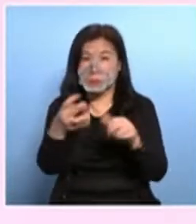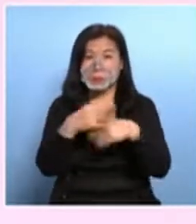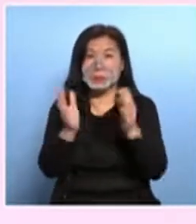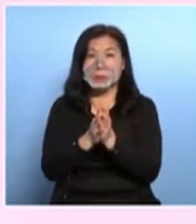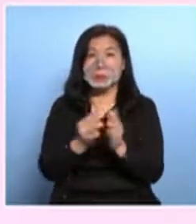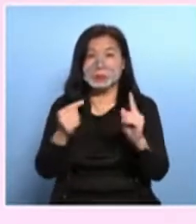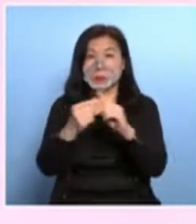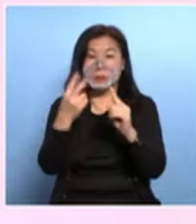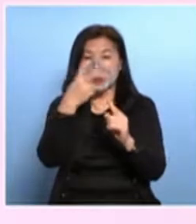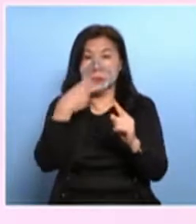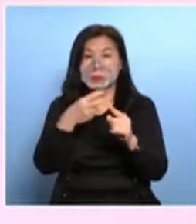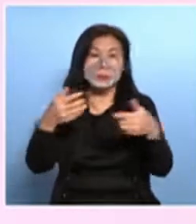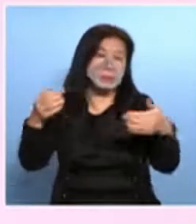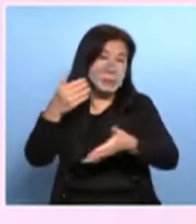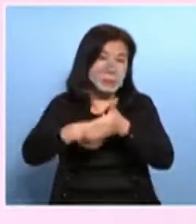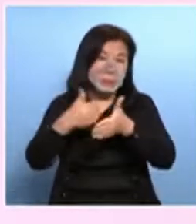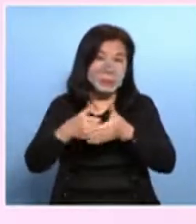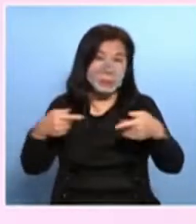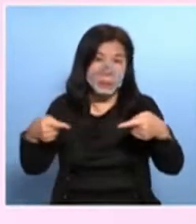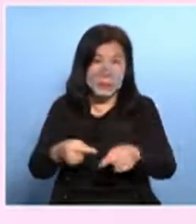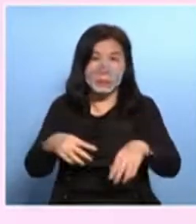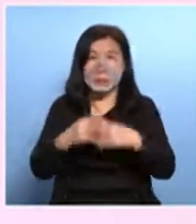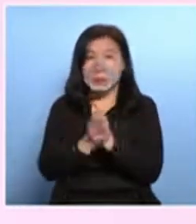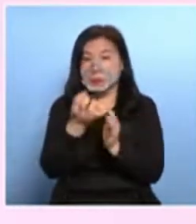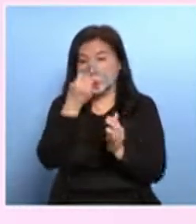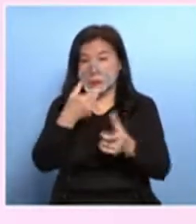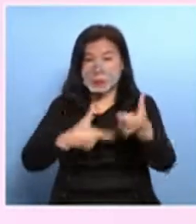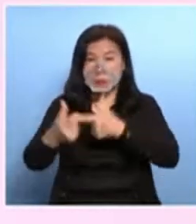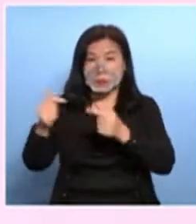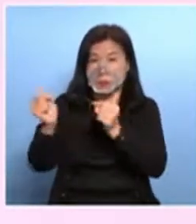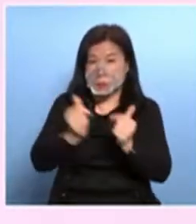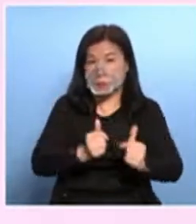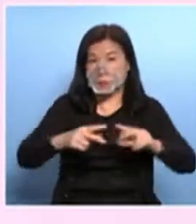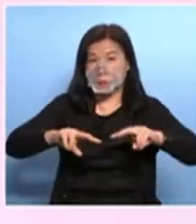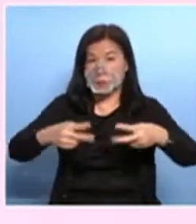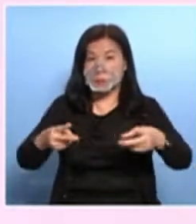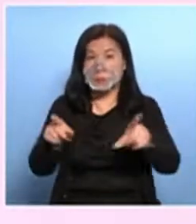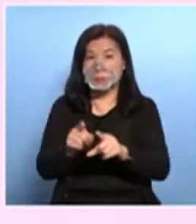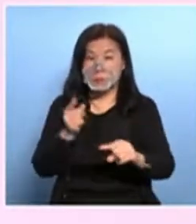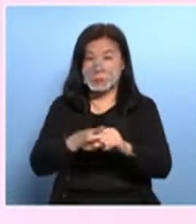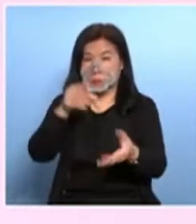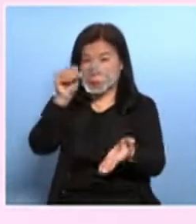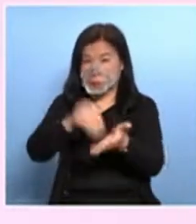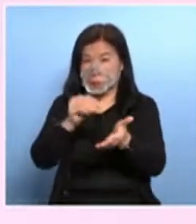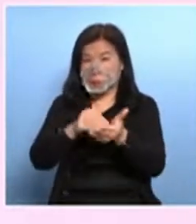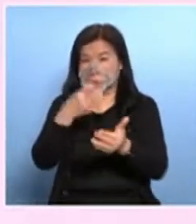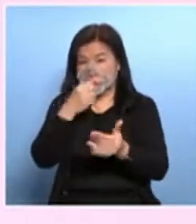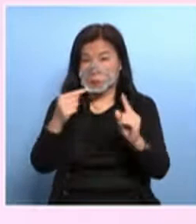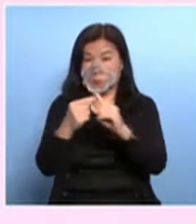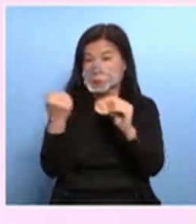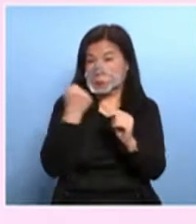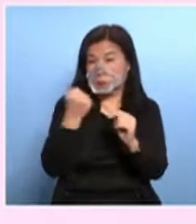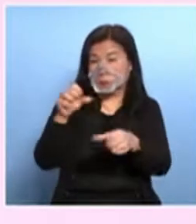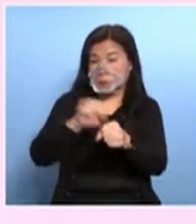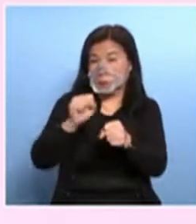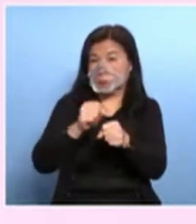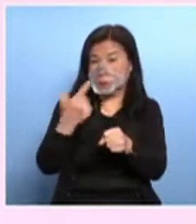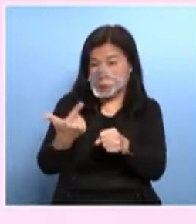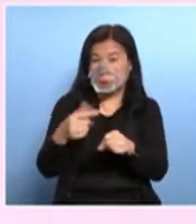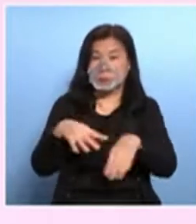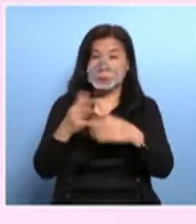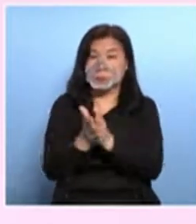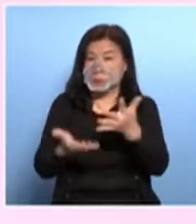is expected to shrink. To ensure the sustainable development of Hong Kong's economy, apart from ensuring an adequate local supply of